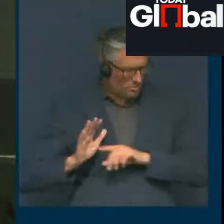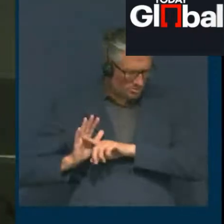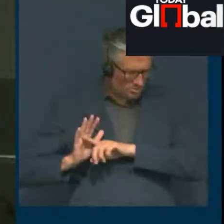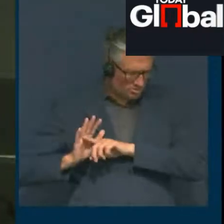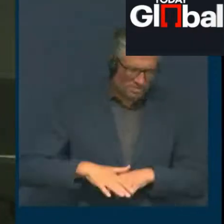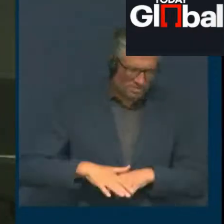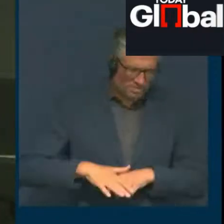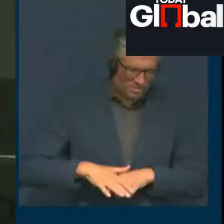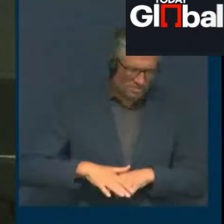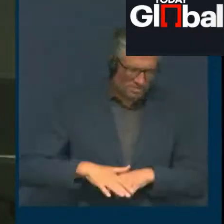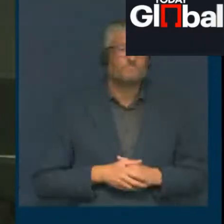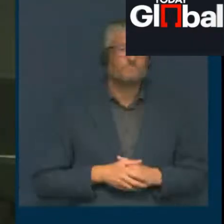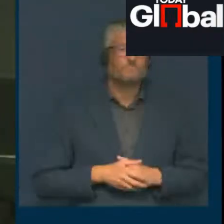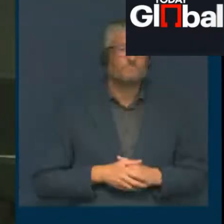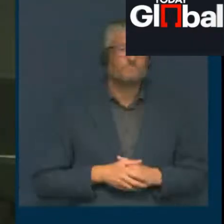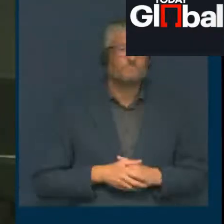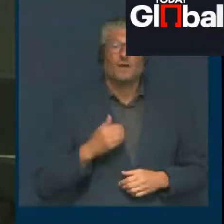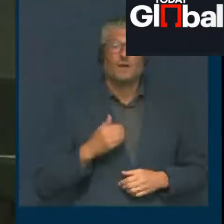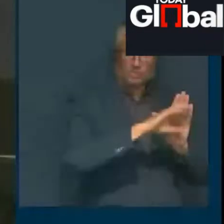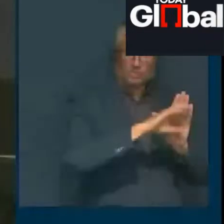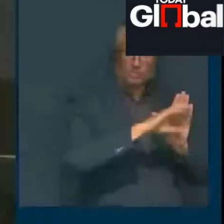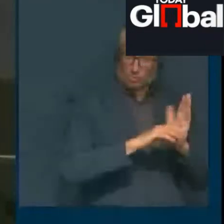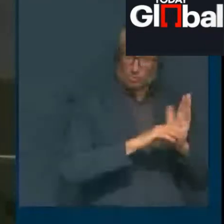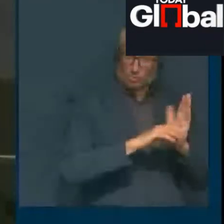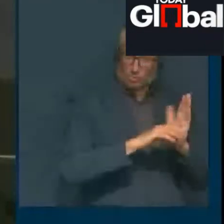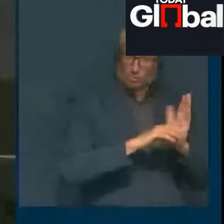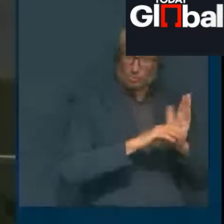Constitution calls upon